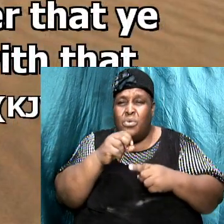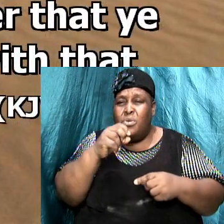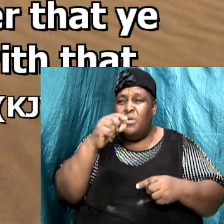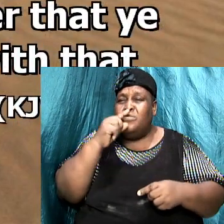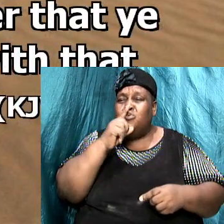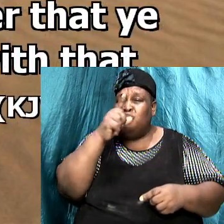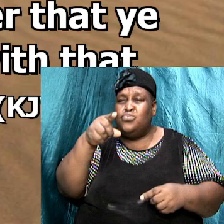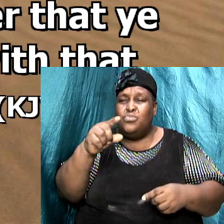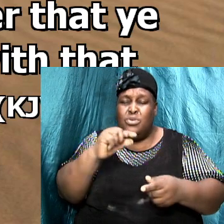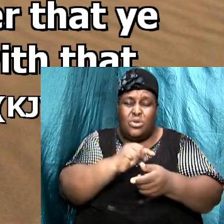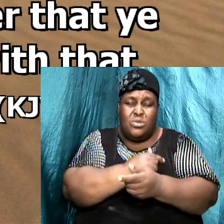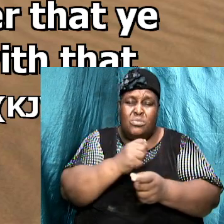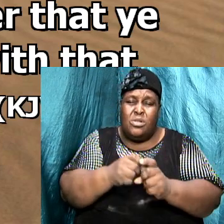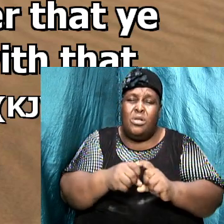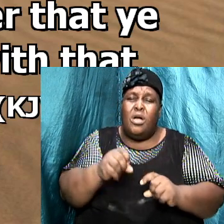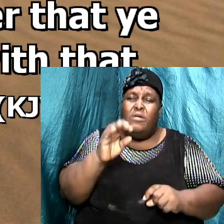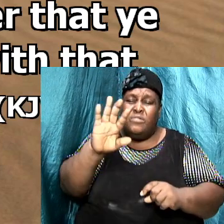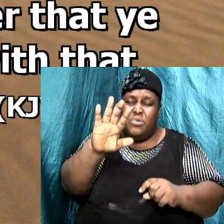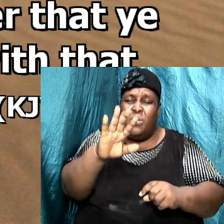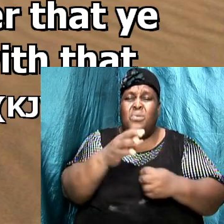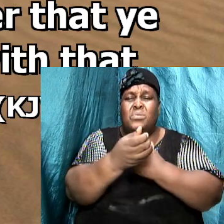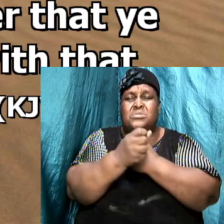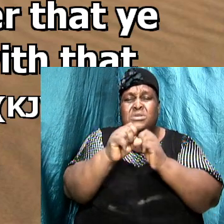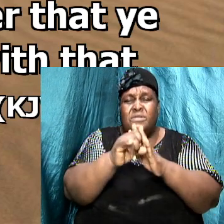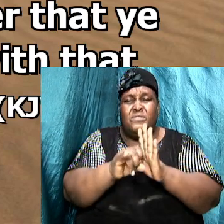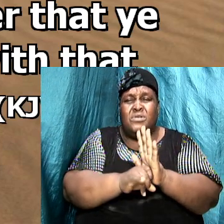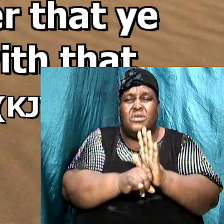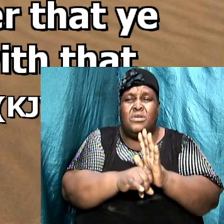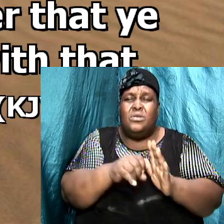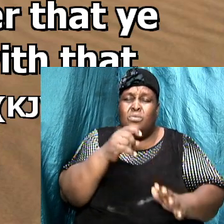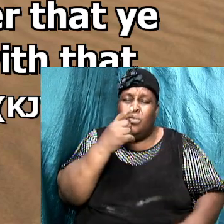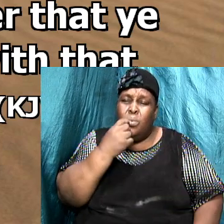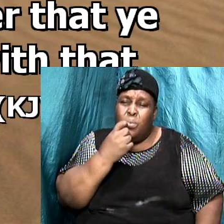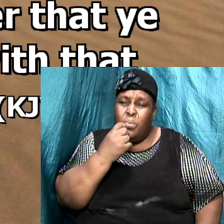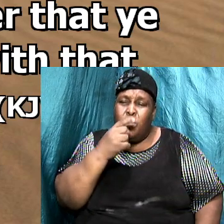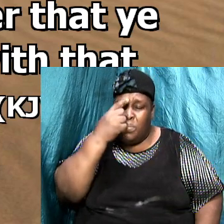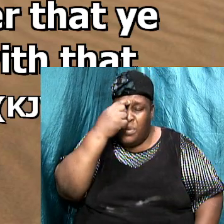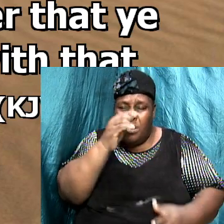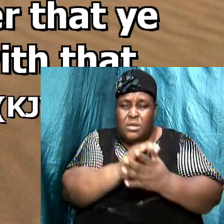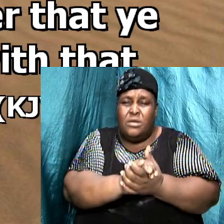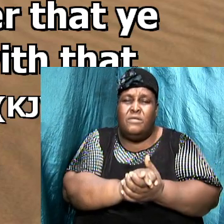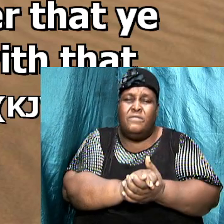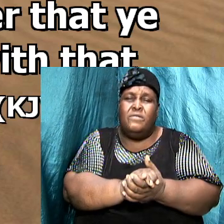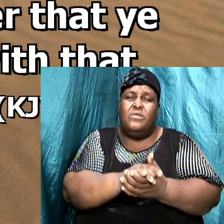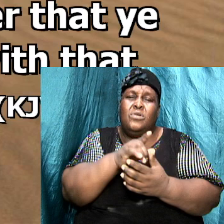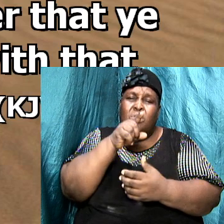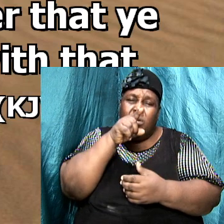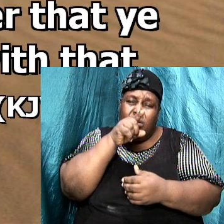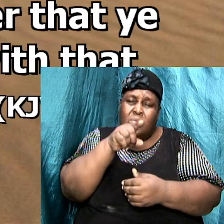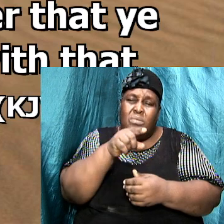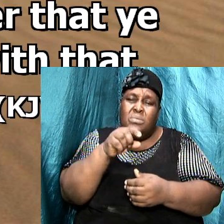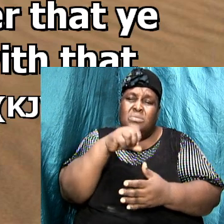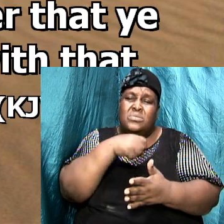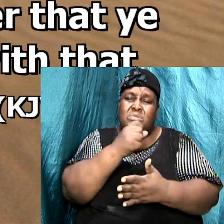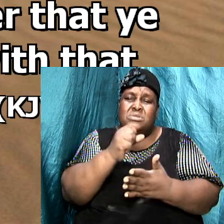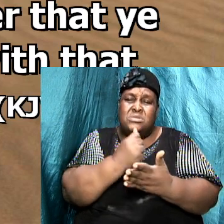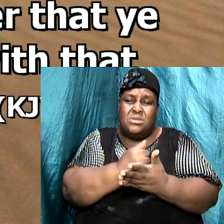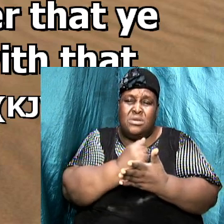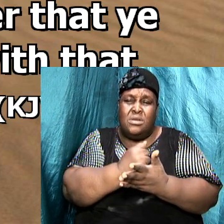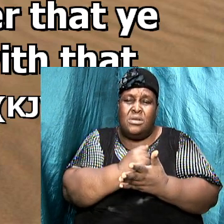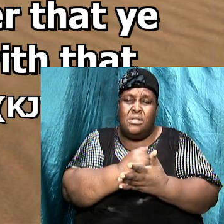gospel of your salvation, in whom also, after that, he believed, he were sealed with